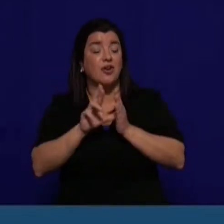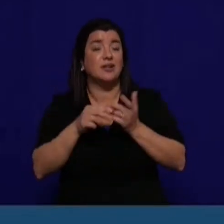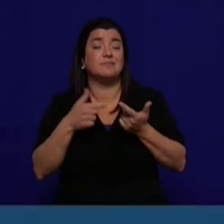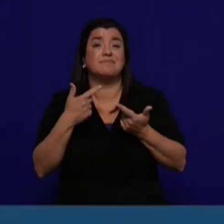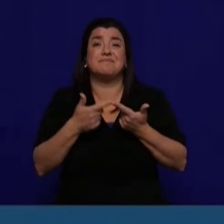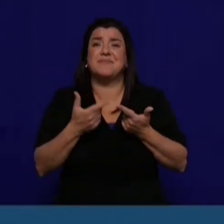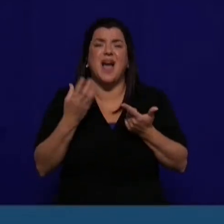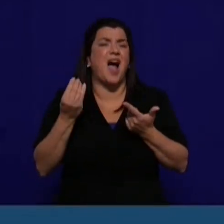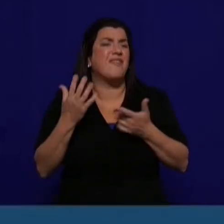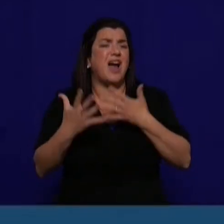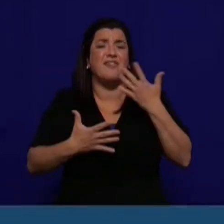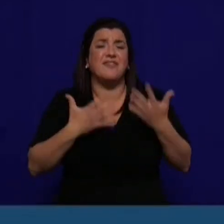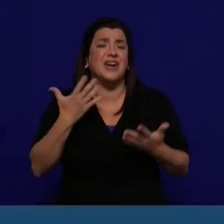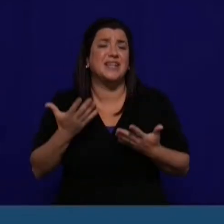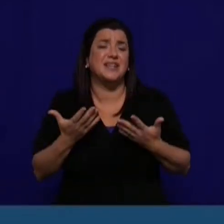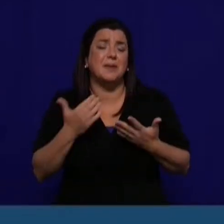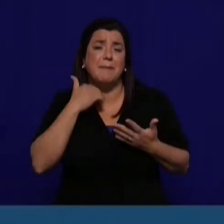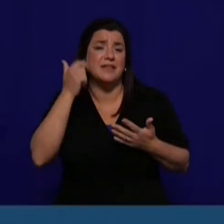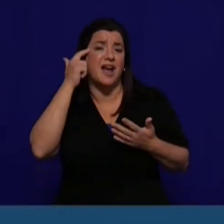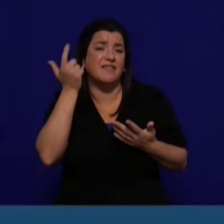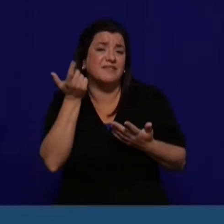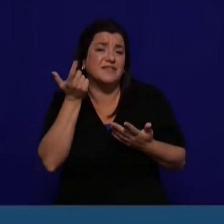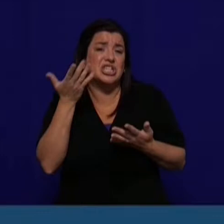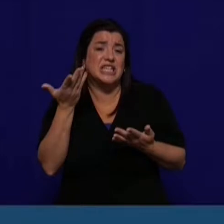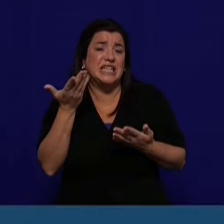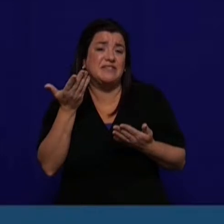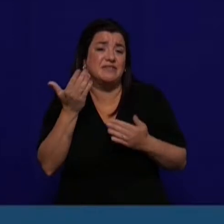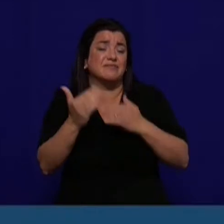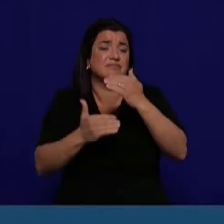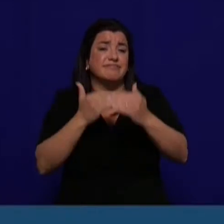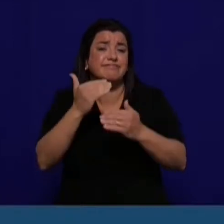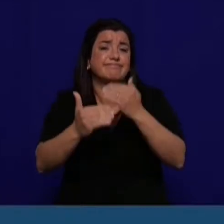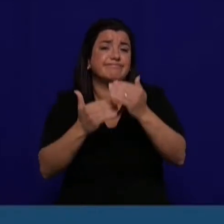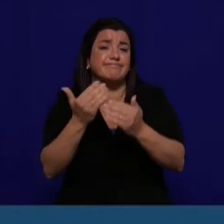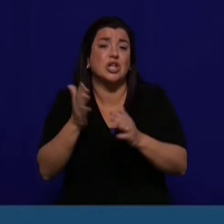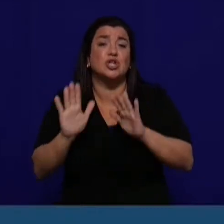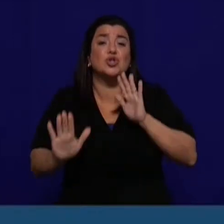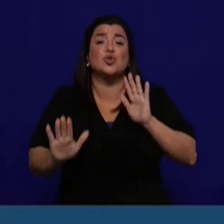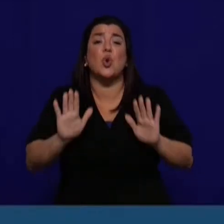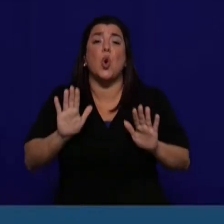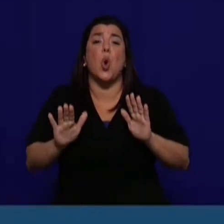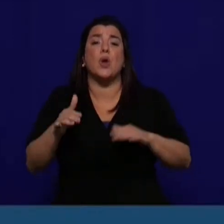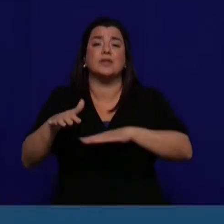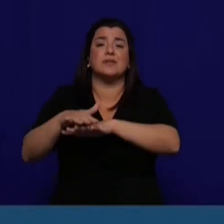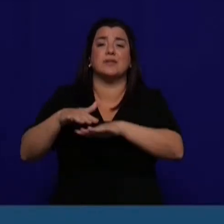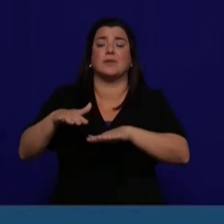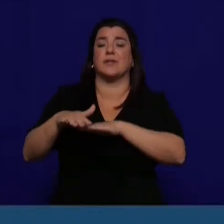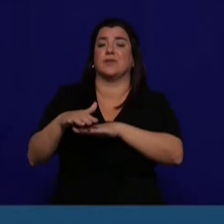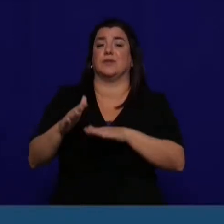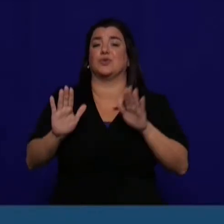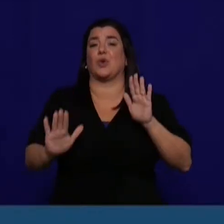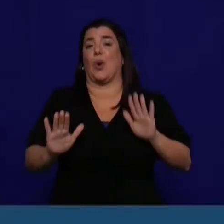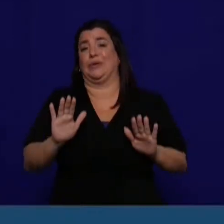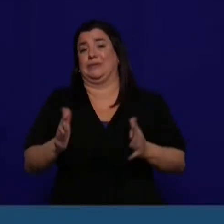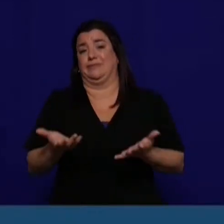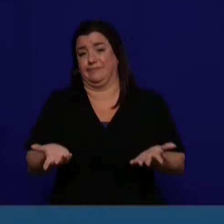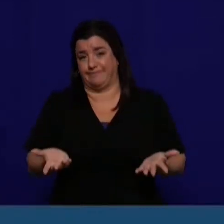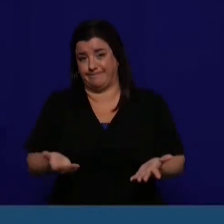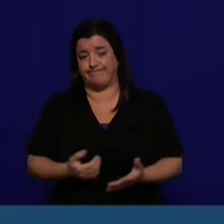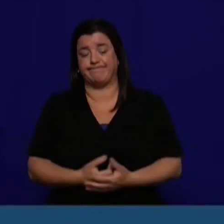allura dejjem aħna nkunu qegħdin nippjanaw skont xi tkun is-sitwazzjoni. Fuq